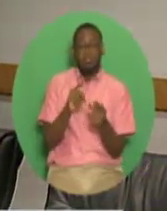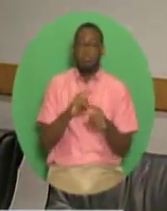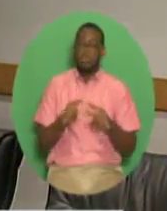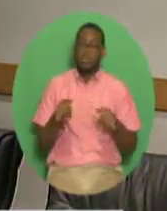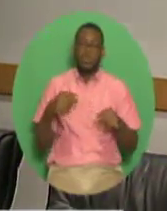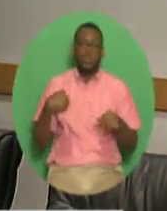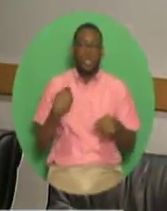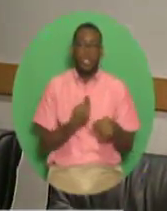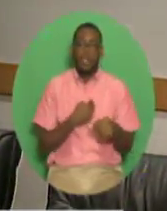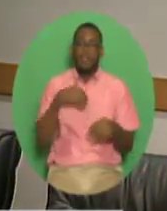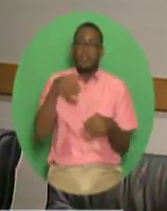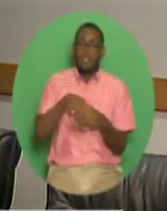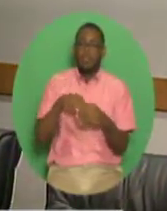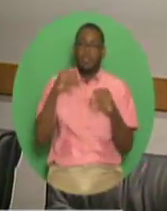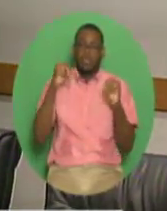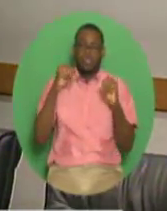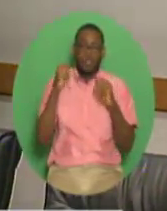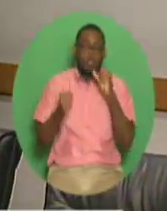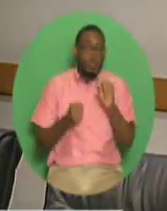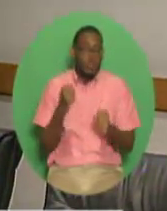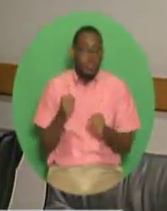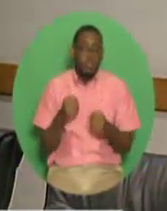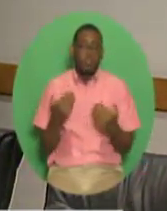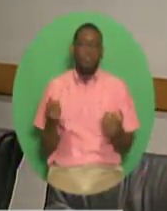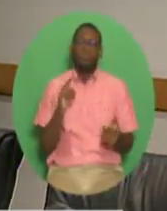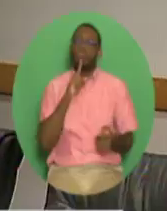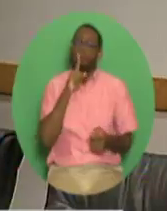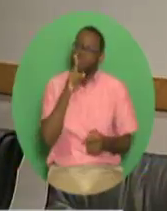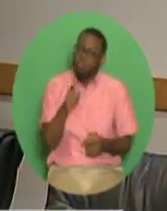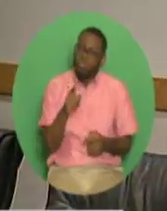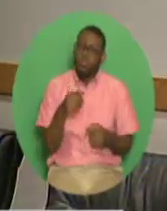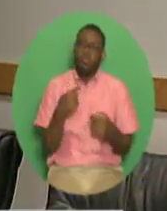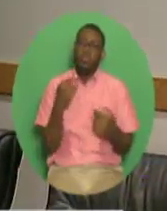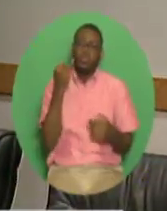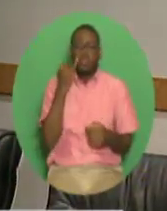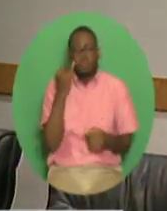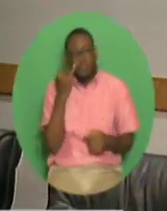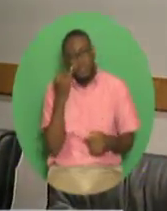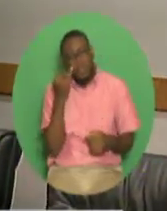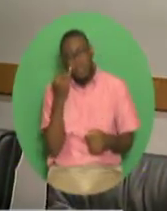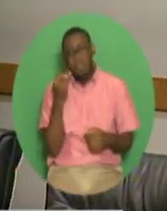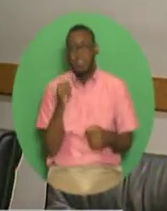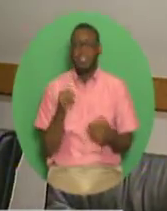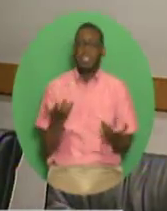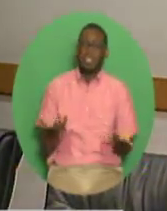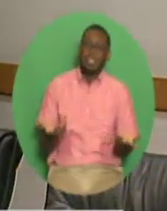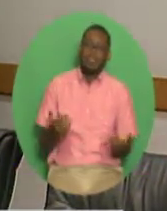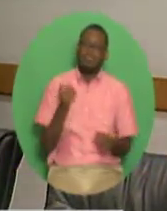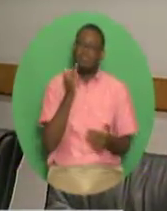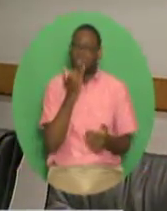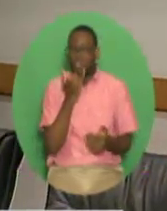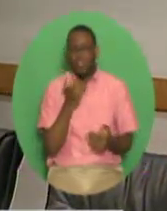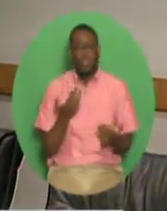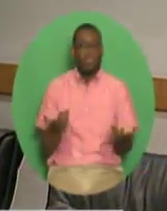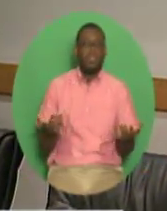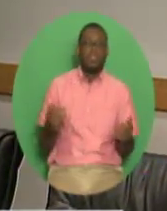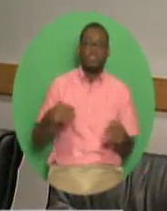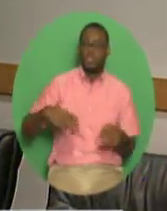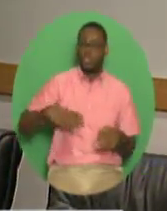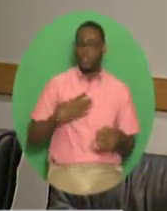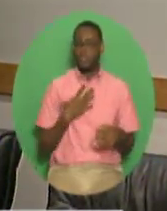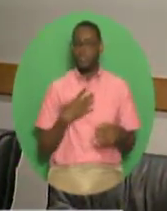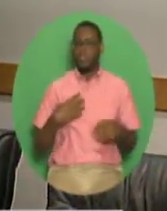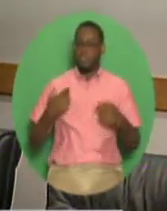all will make mistakes. We have made mistakes, and we'll continue to make mistakes as we go along. But the main emphasis is for us to come here